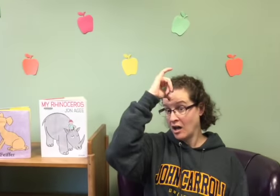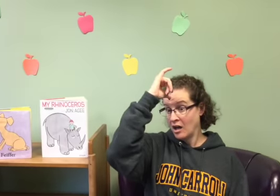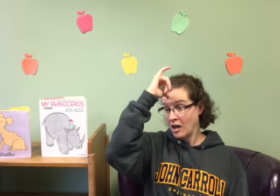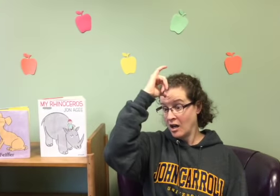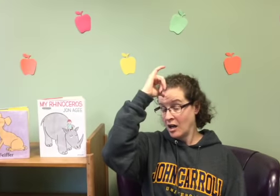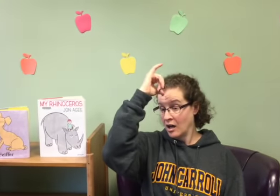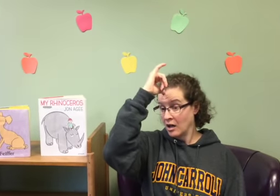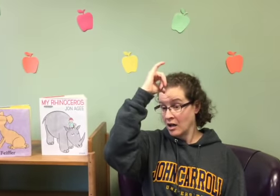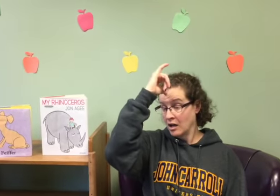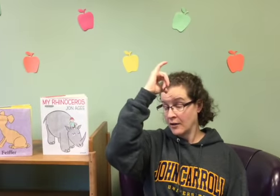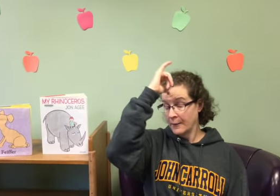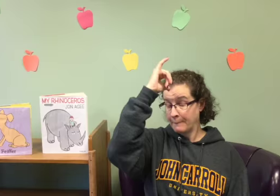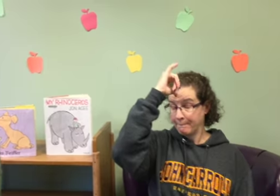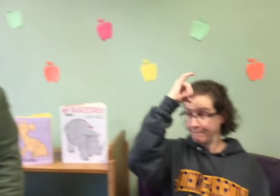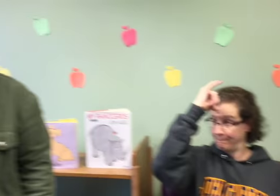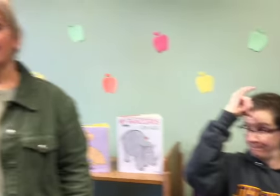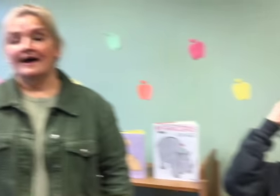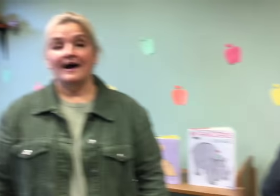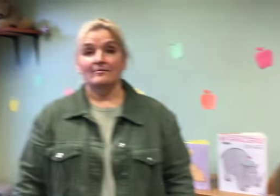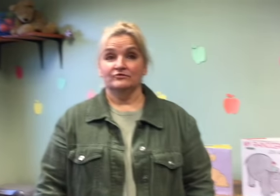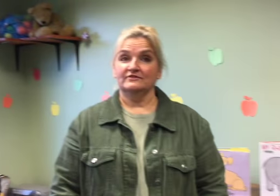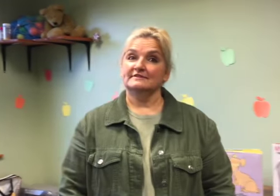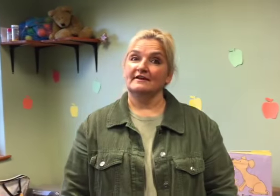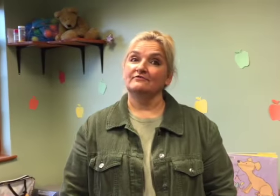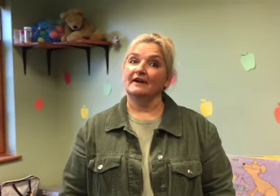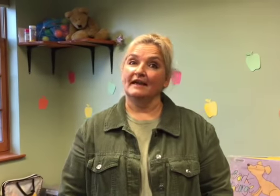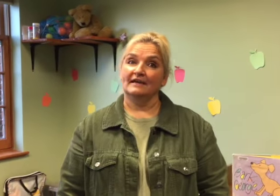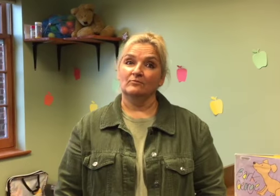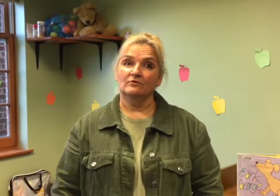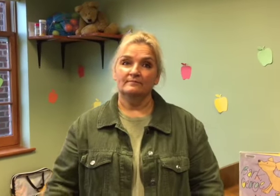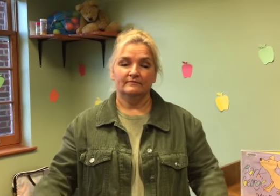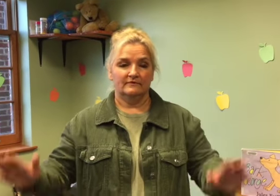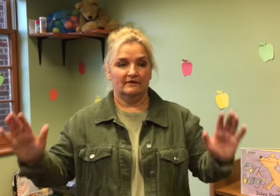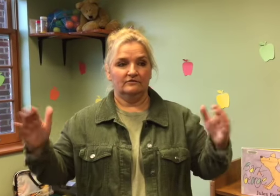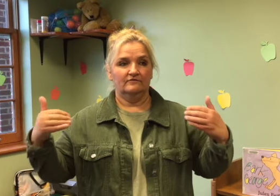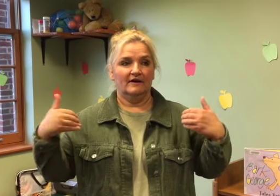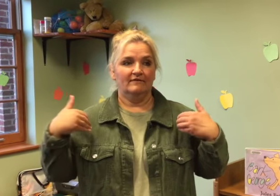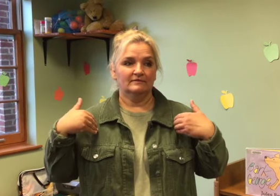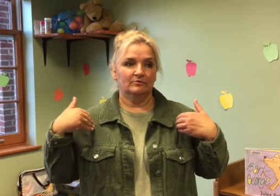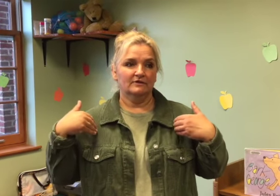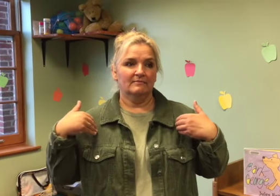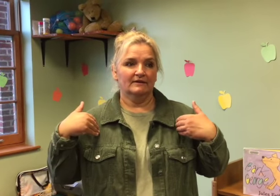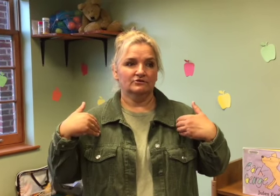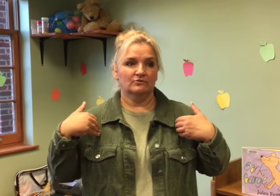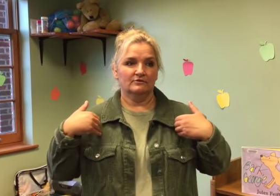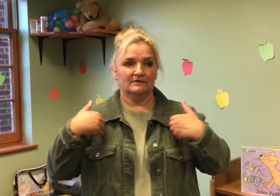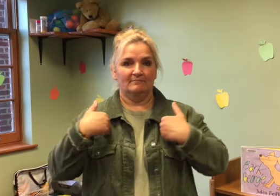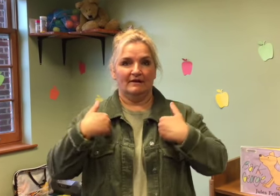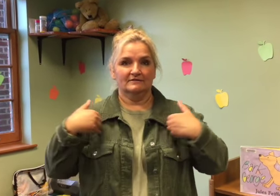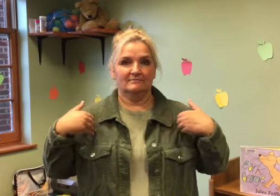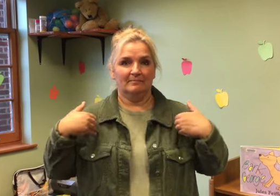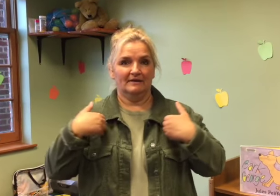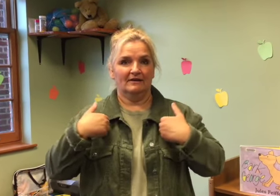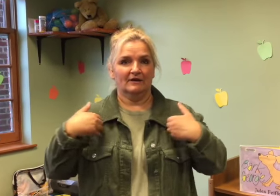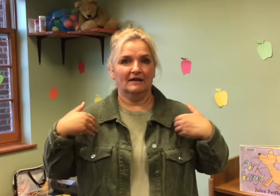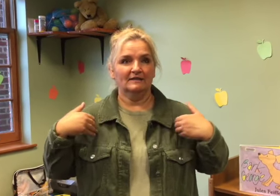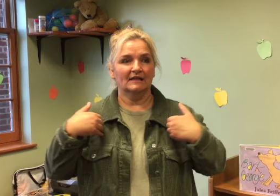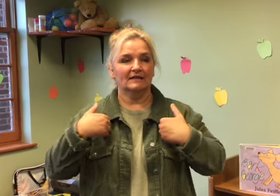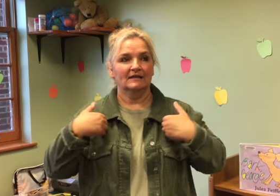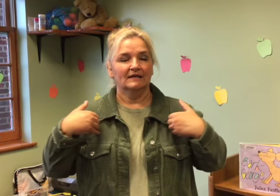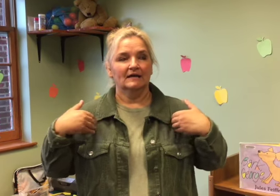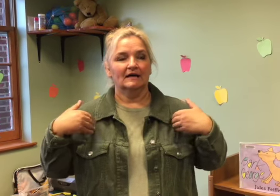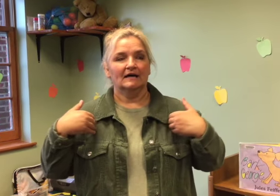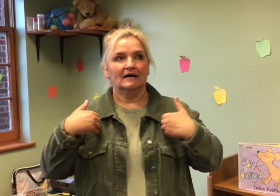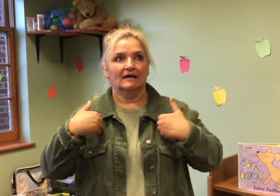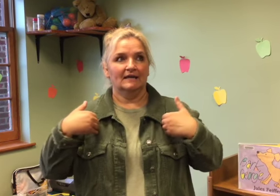yeah, nice. Rhino. All right. You'll see the sign for animal. You take your 2 5 hands, put them by your shoulders, and bounce them up and down, kind of